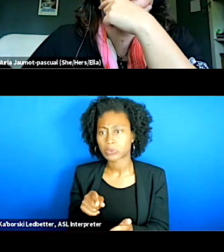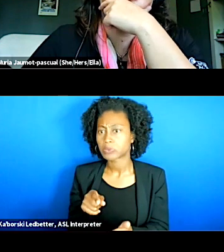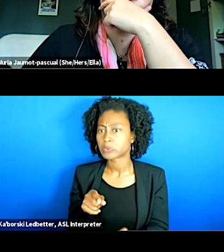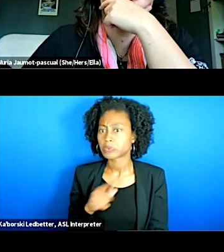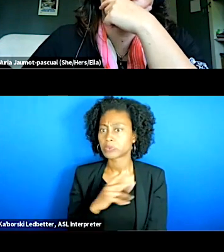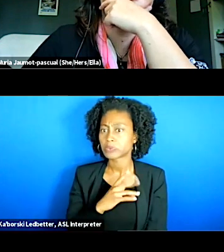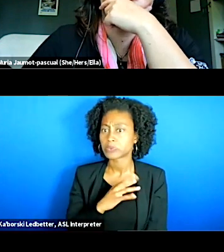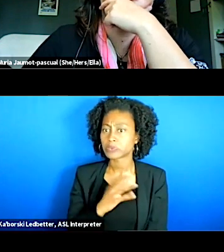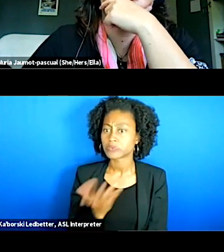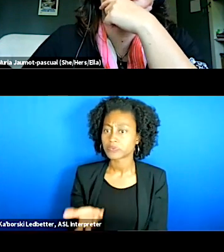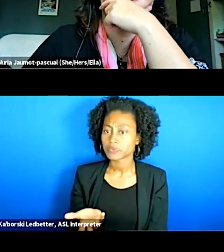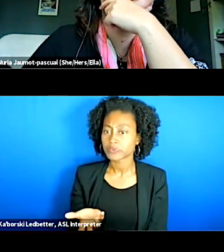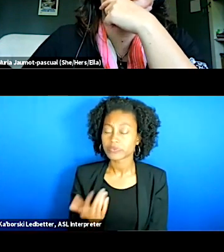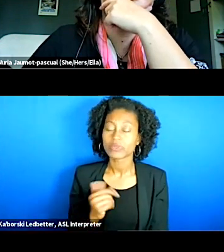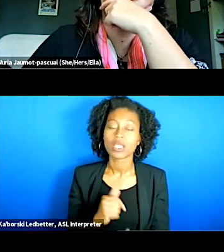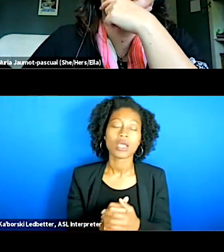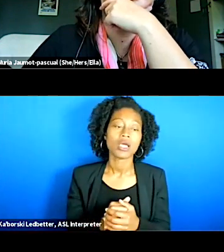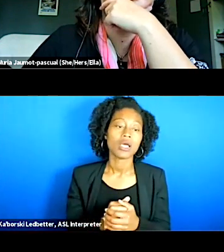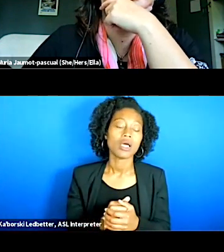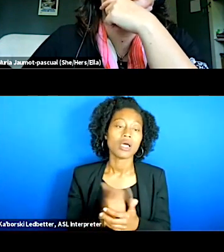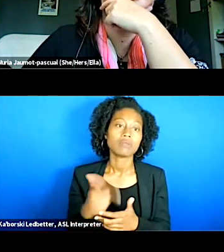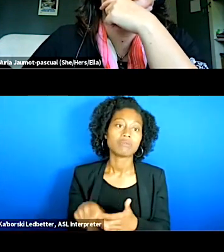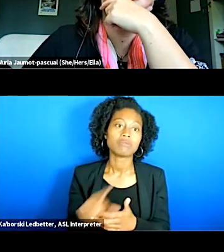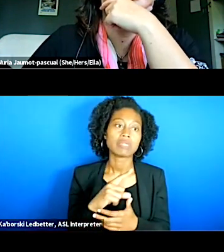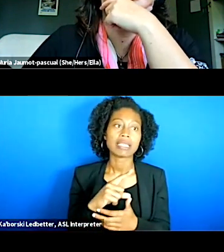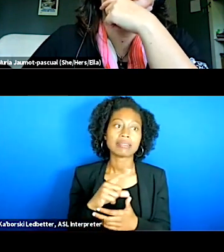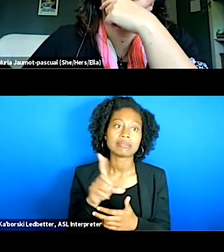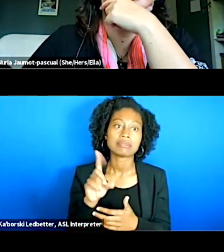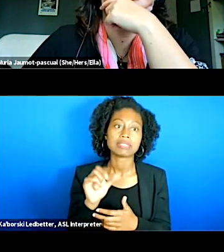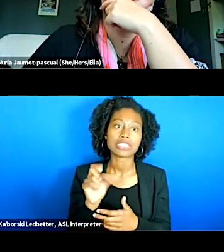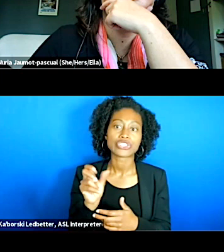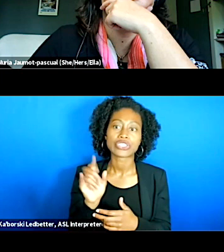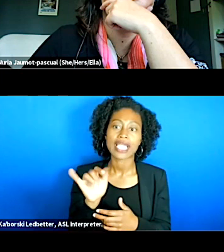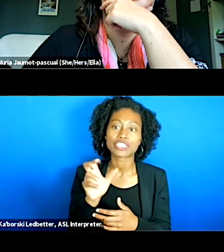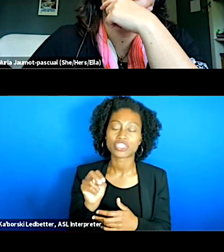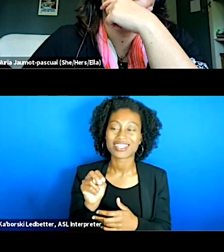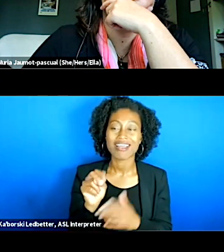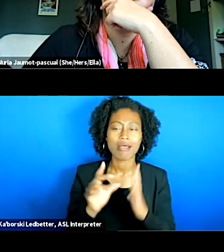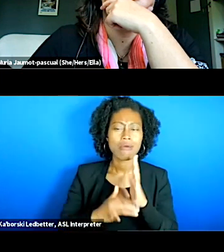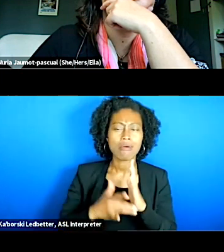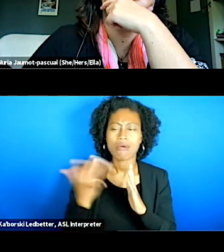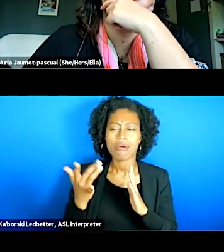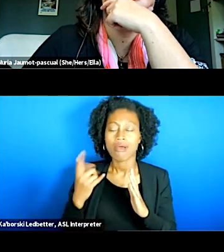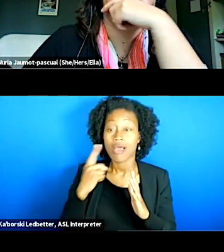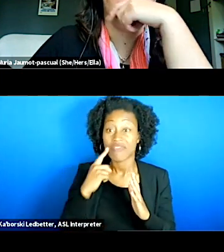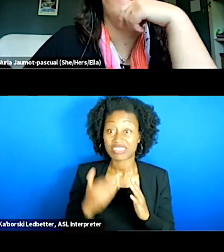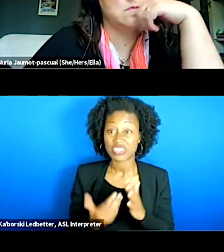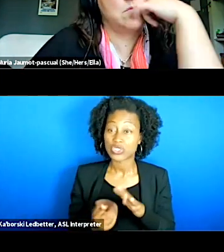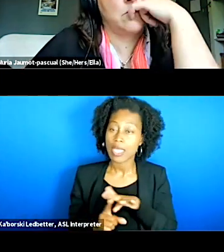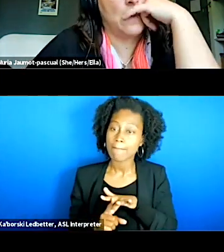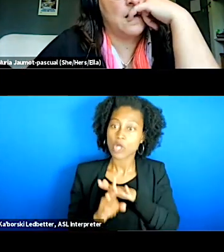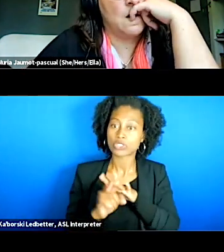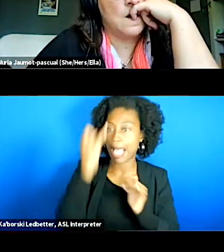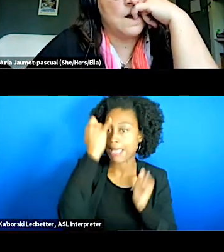And another thing is that these dissertations, especially, they are the cutting edge of where the field is. If you want to see what the